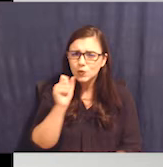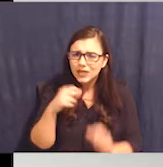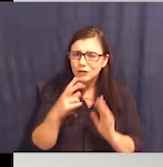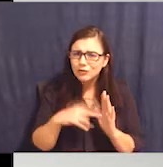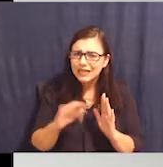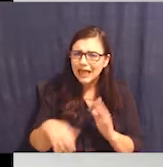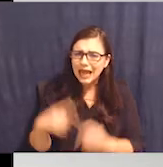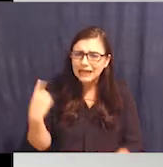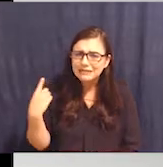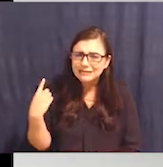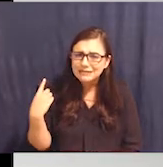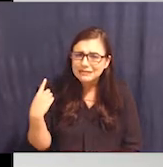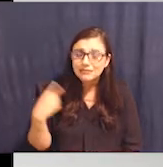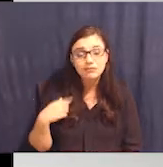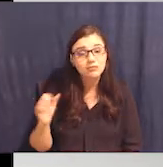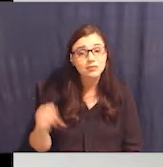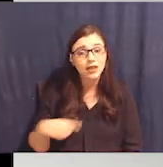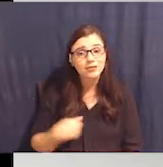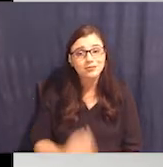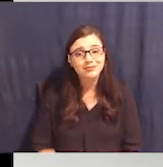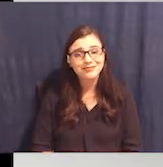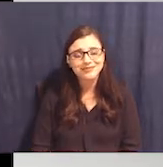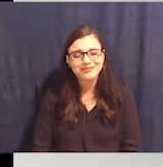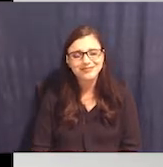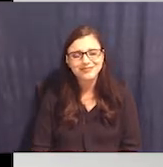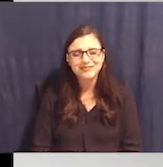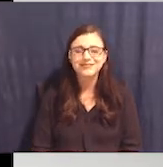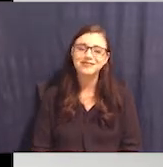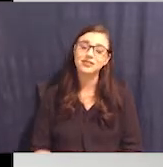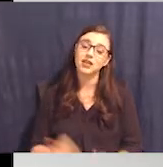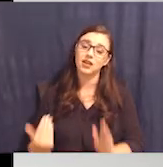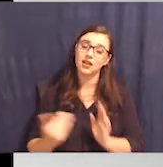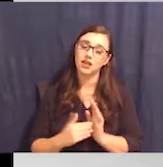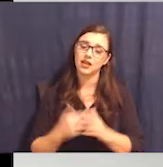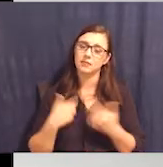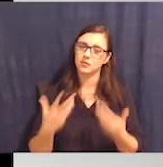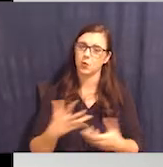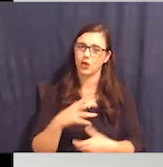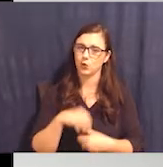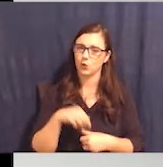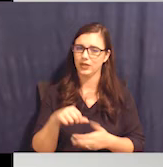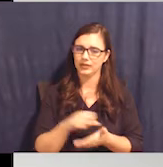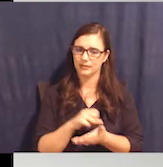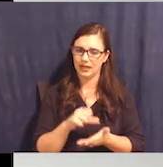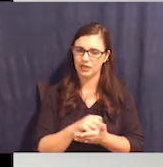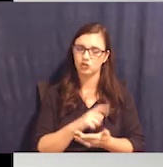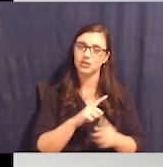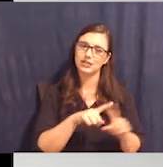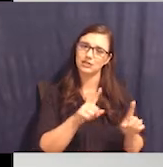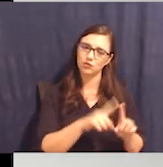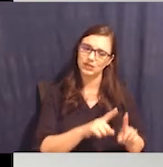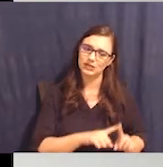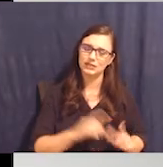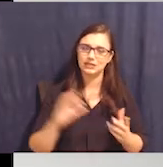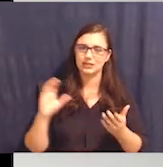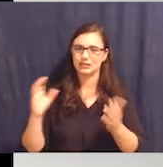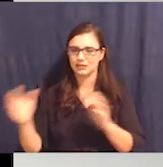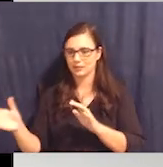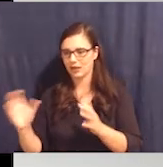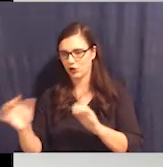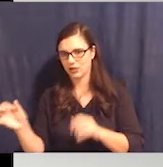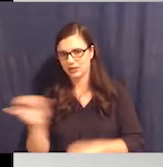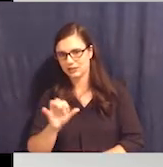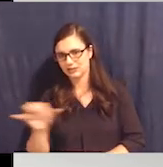Who can read that very small print? I can. And again, how about if I include this page of differences and